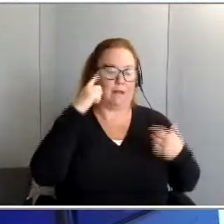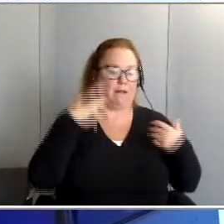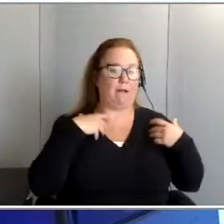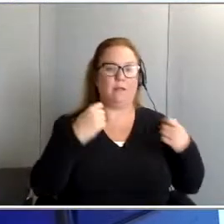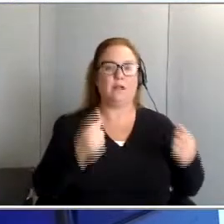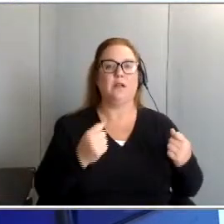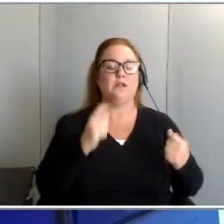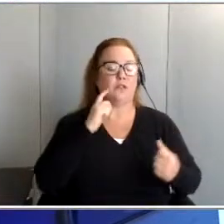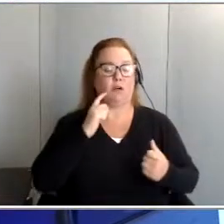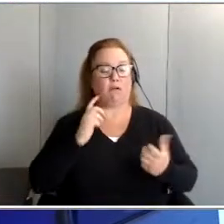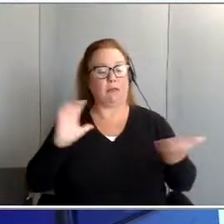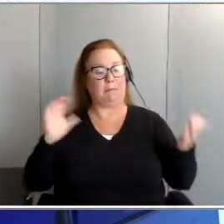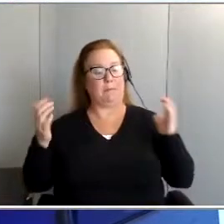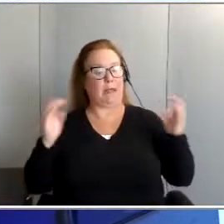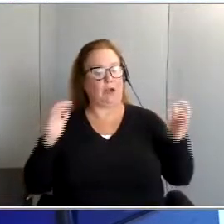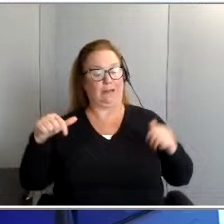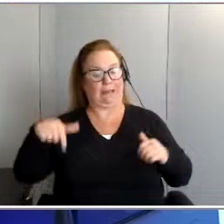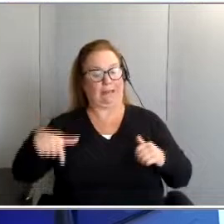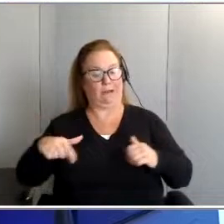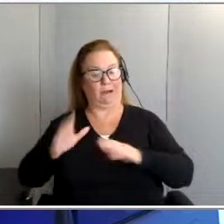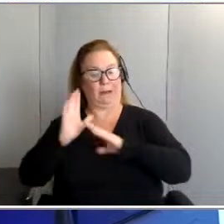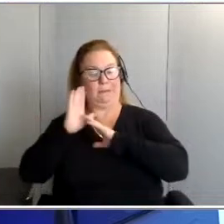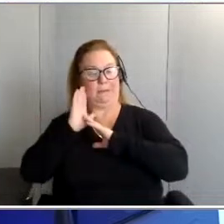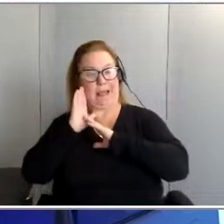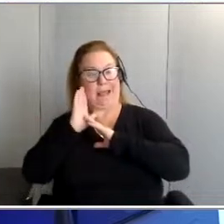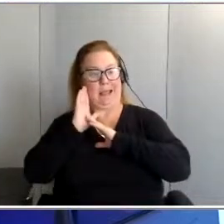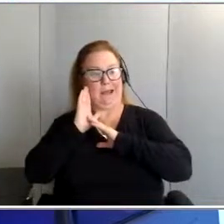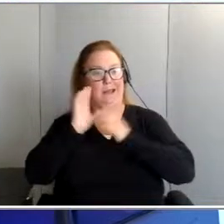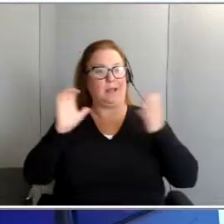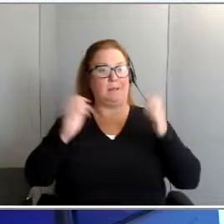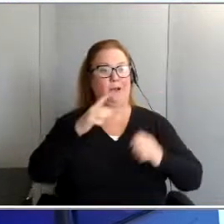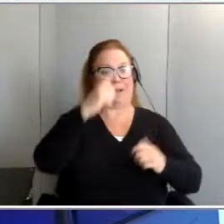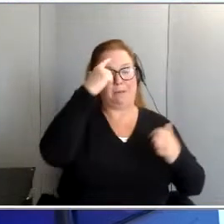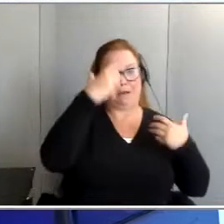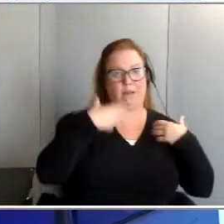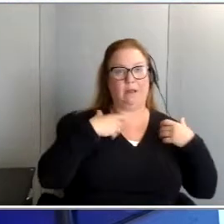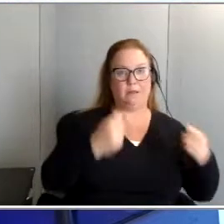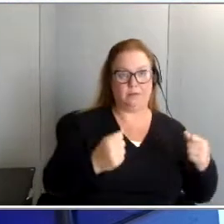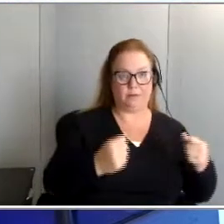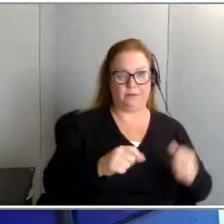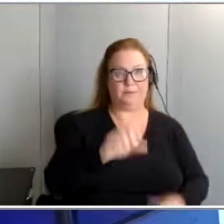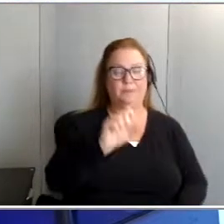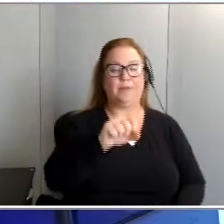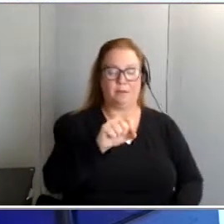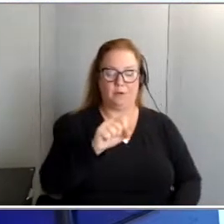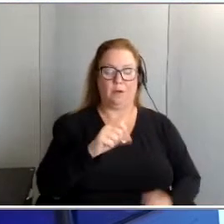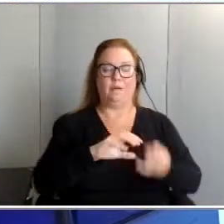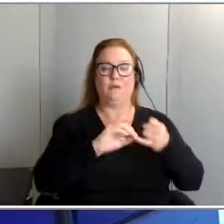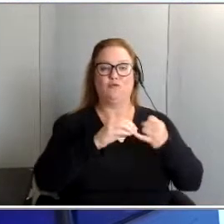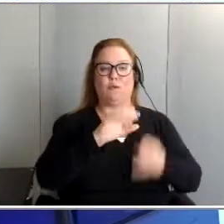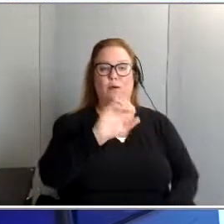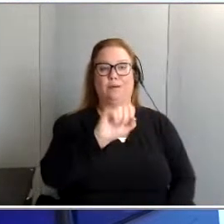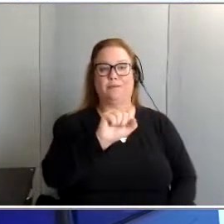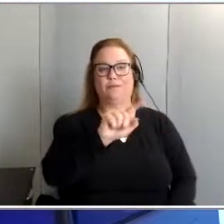someone lying in bed. Well, we actually do visit in Strawberry Hill, and he loves that